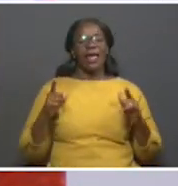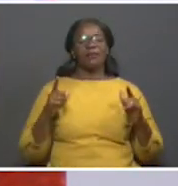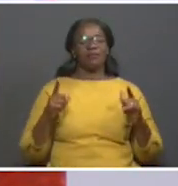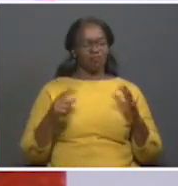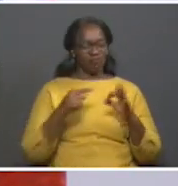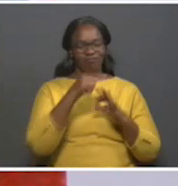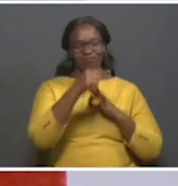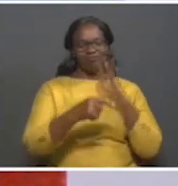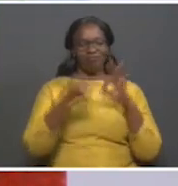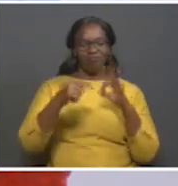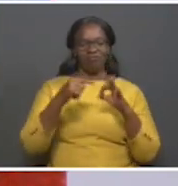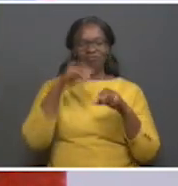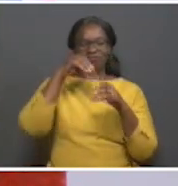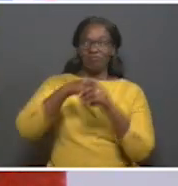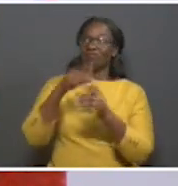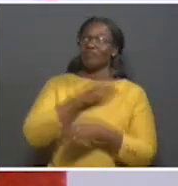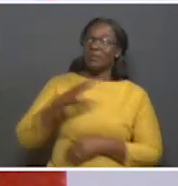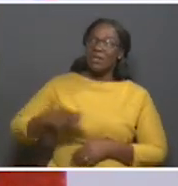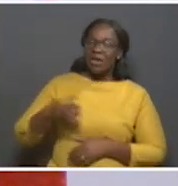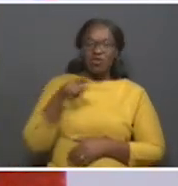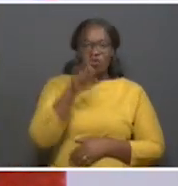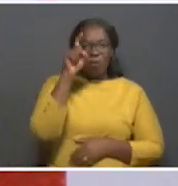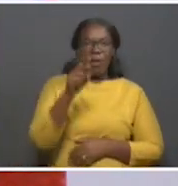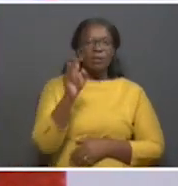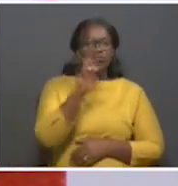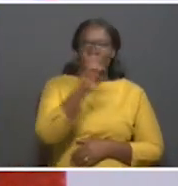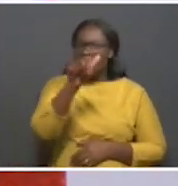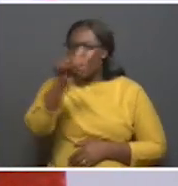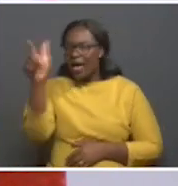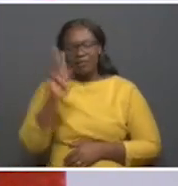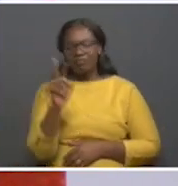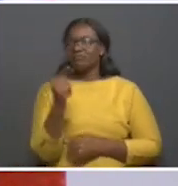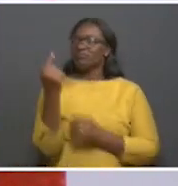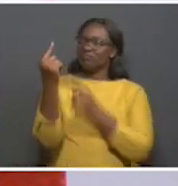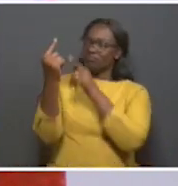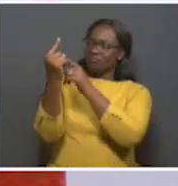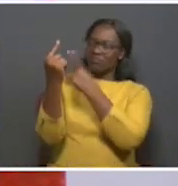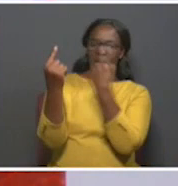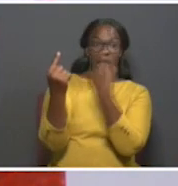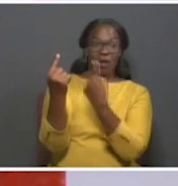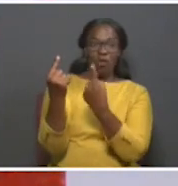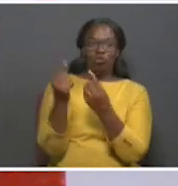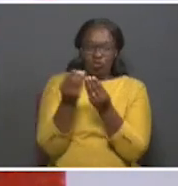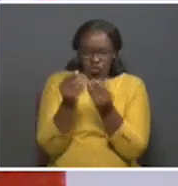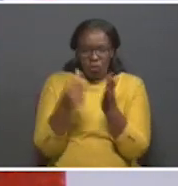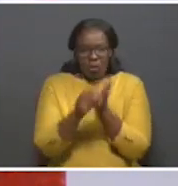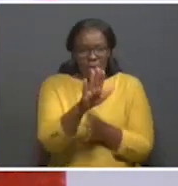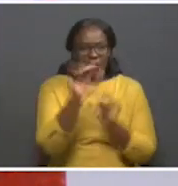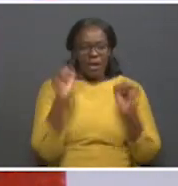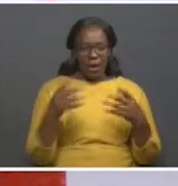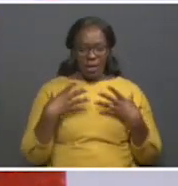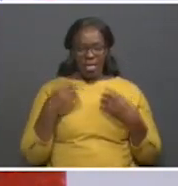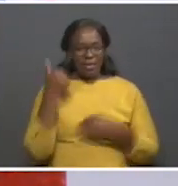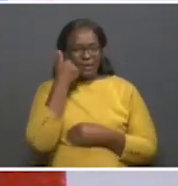to us that we should look no further but to Him alone. He is a solution to a trouble. He is a healer to the